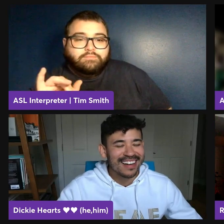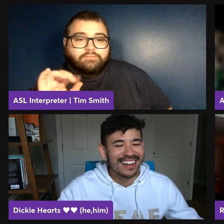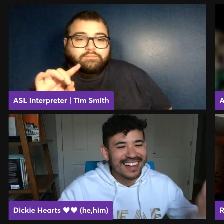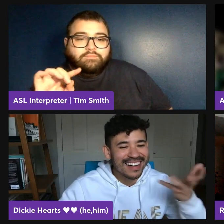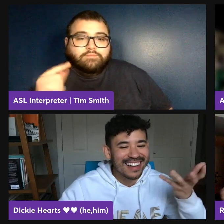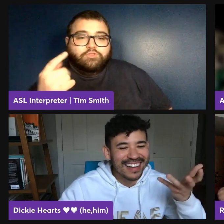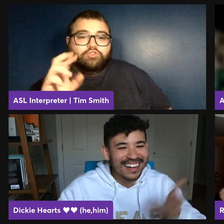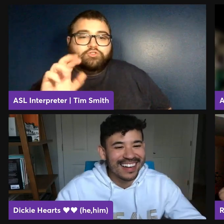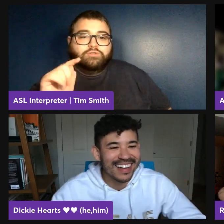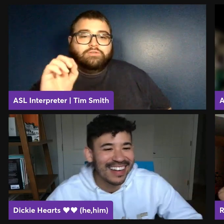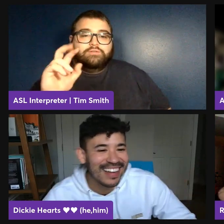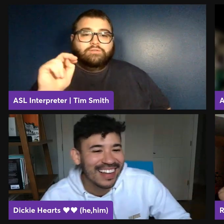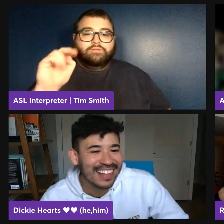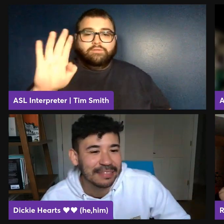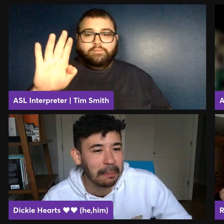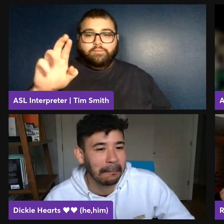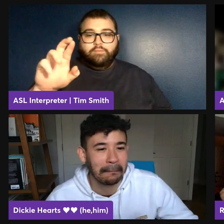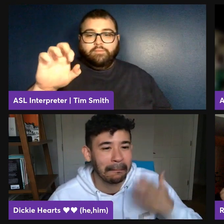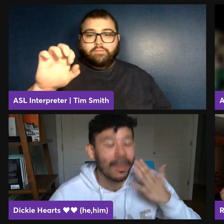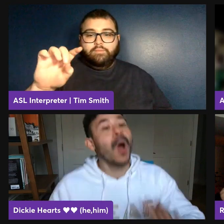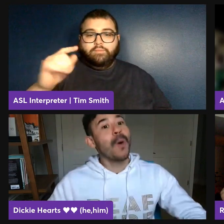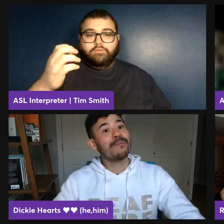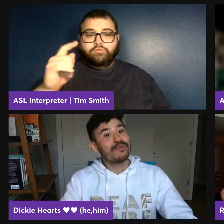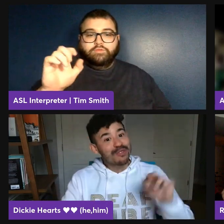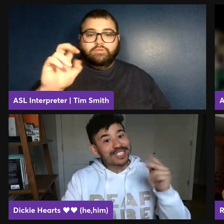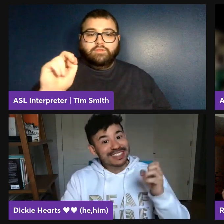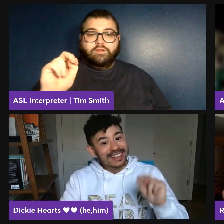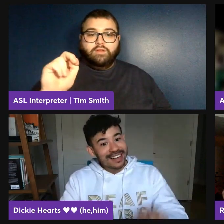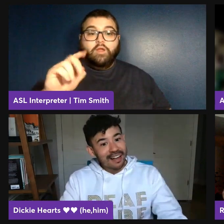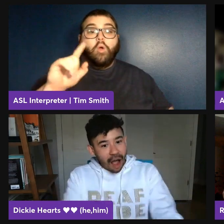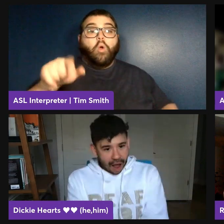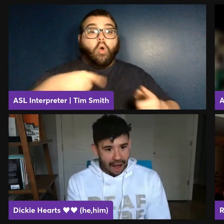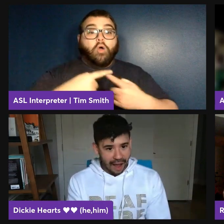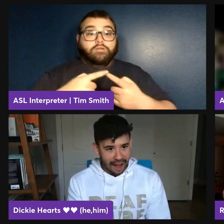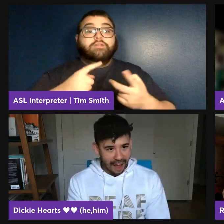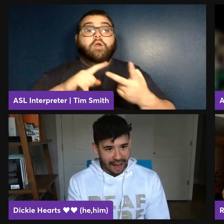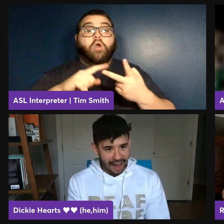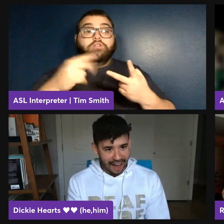But I also want you to be a love interest on Hacks. You know Hacks?